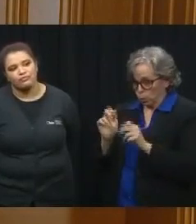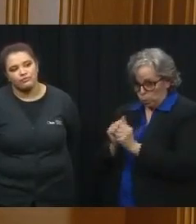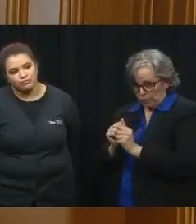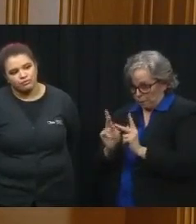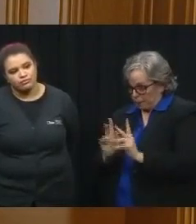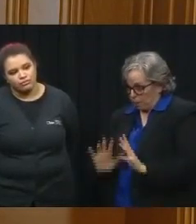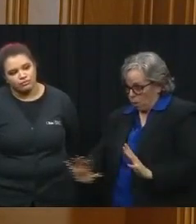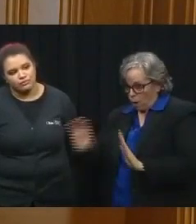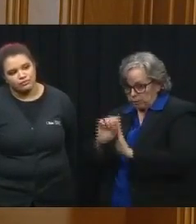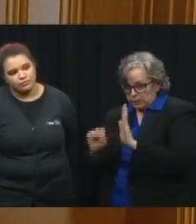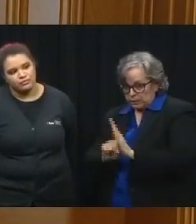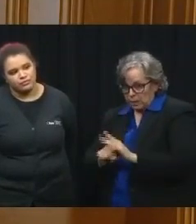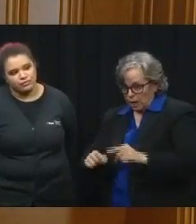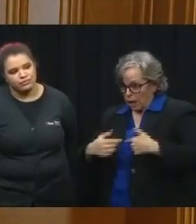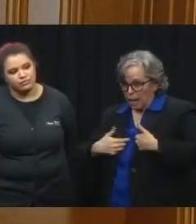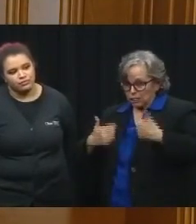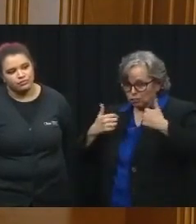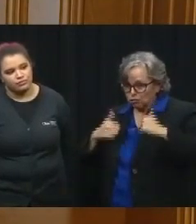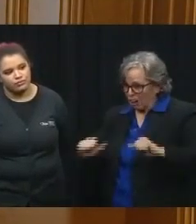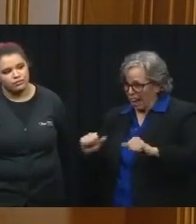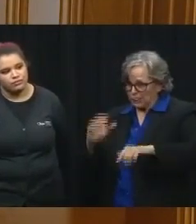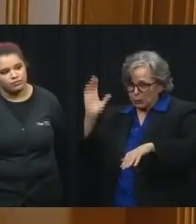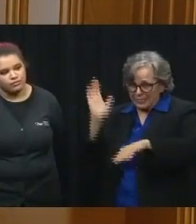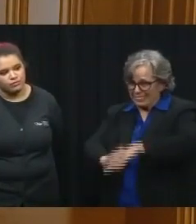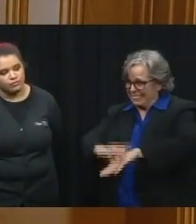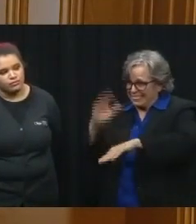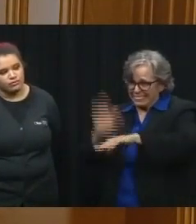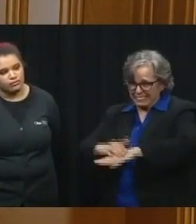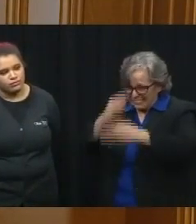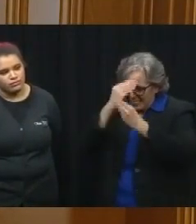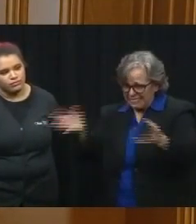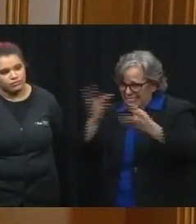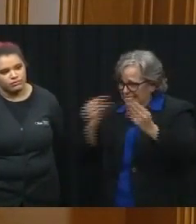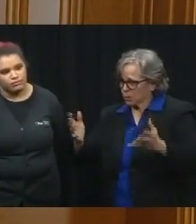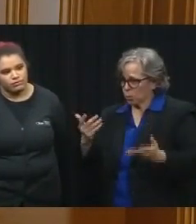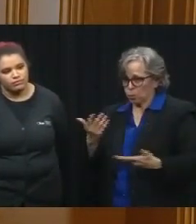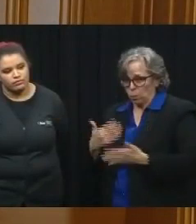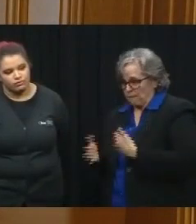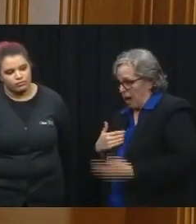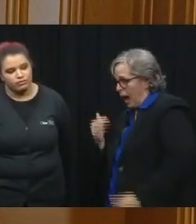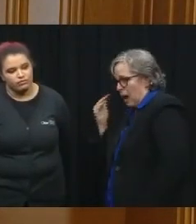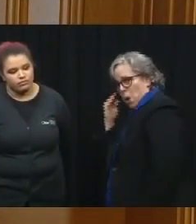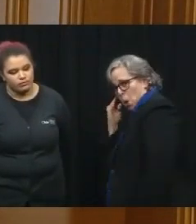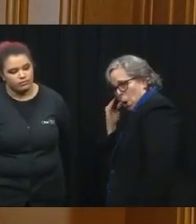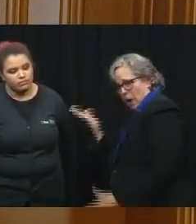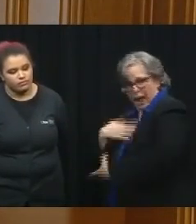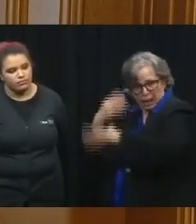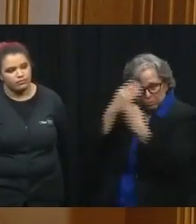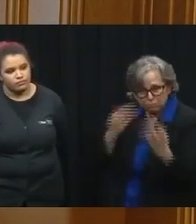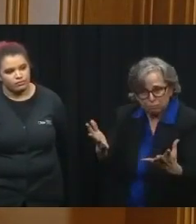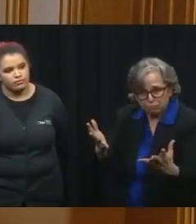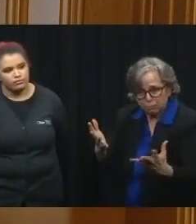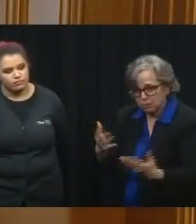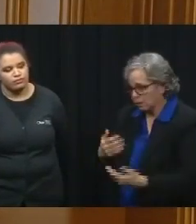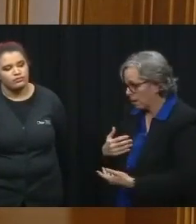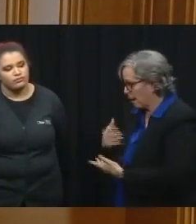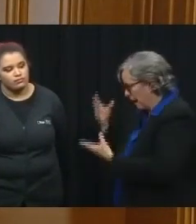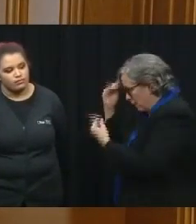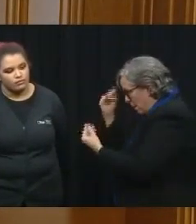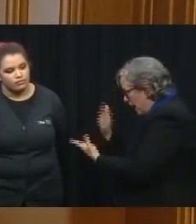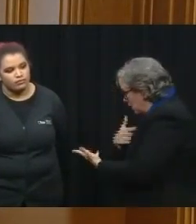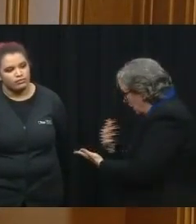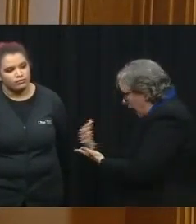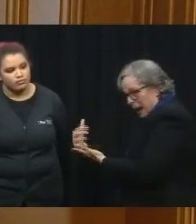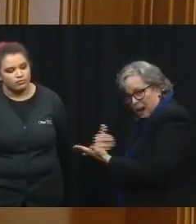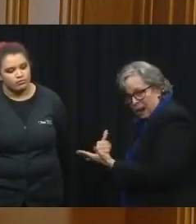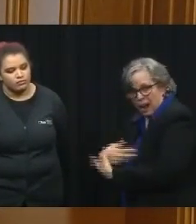to tell them everything we know. And again, that's based upon the facts that we are getting. And again, it's focused